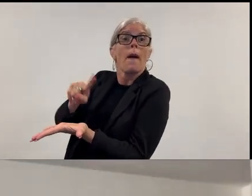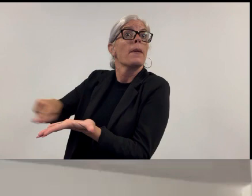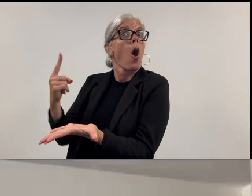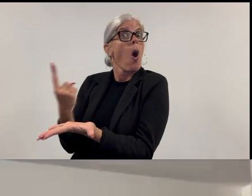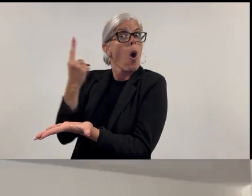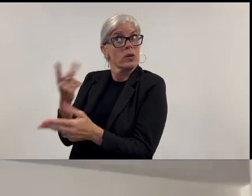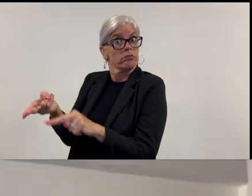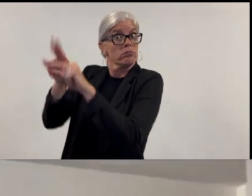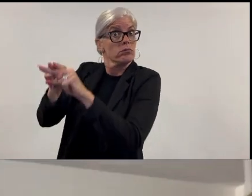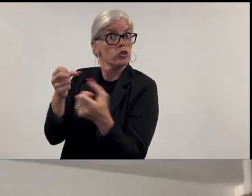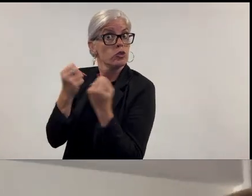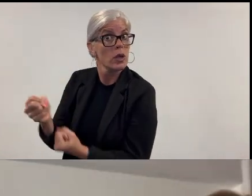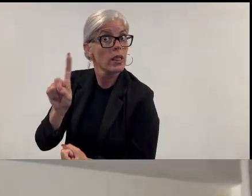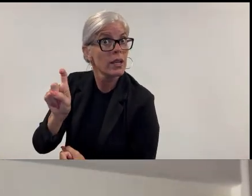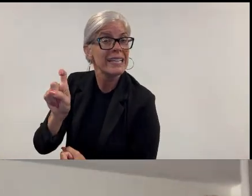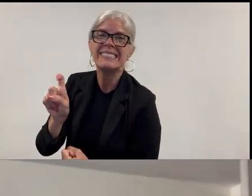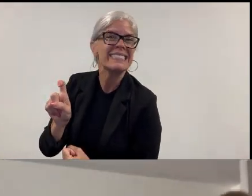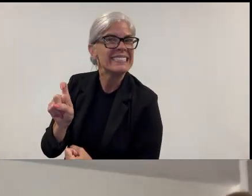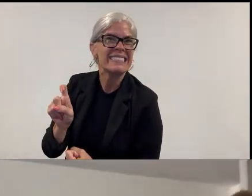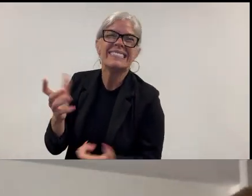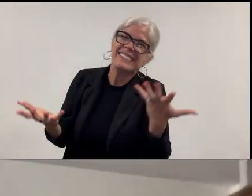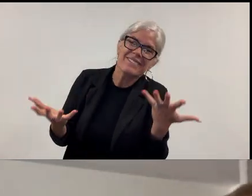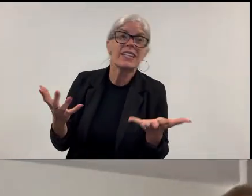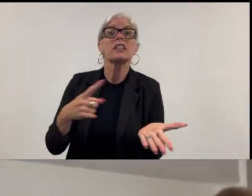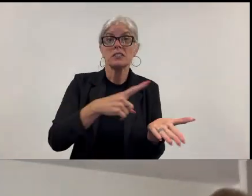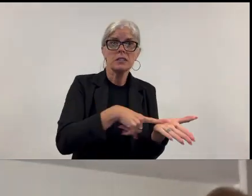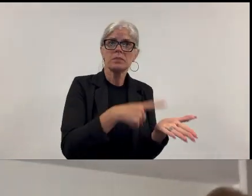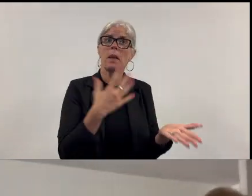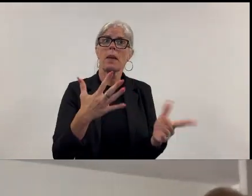breathing, and so forth, including activities of daily living and so forth.